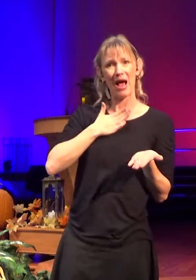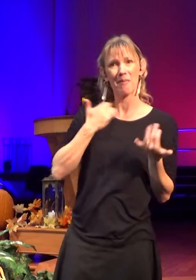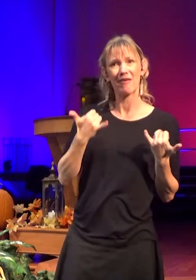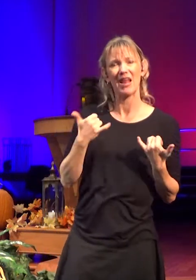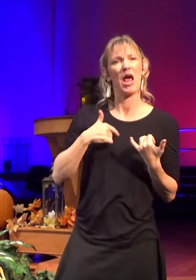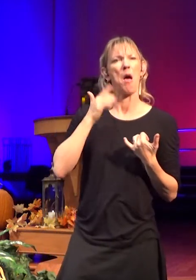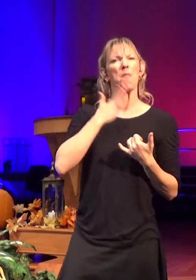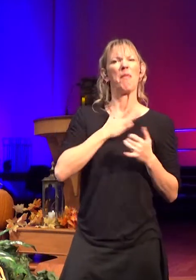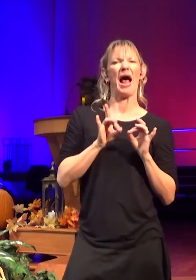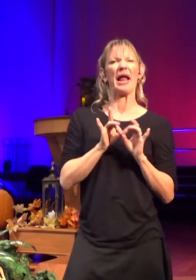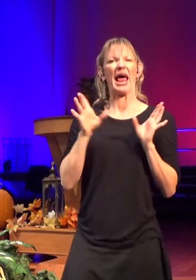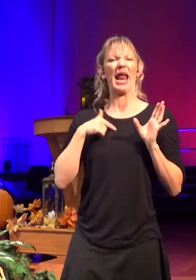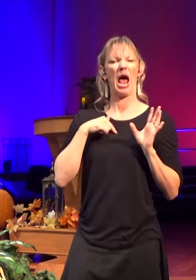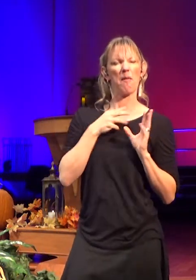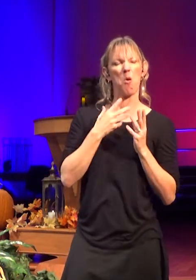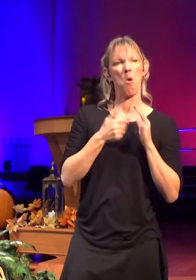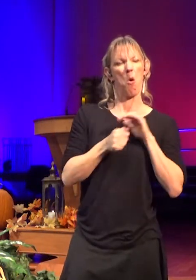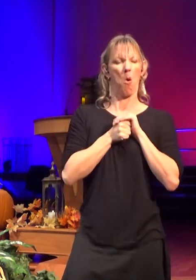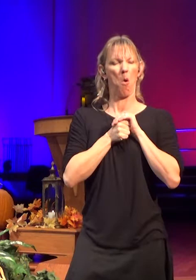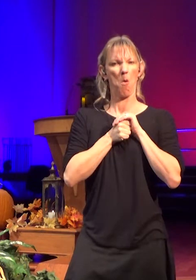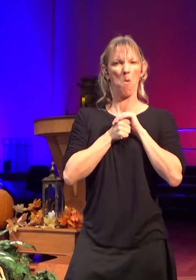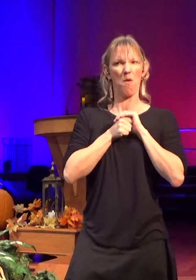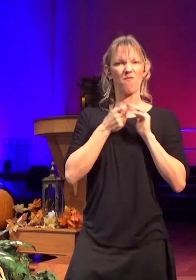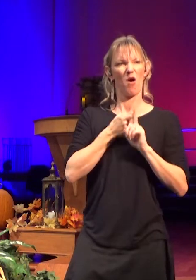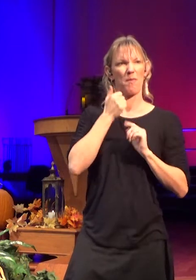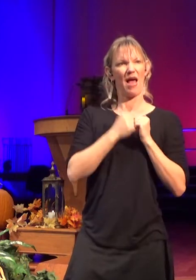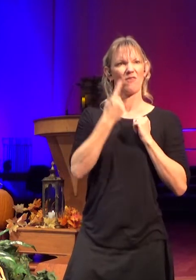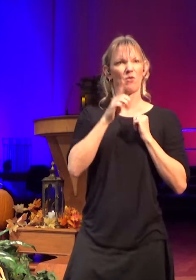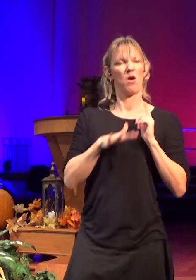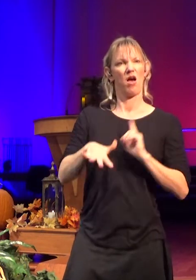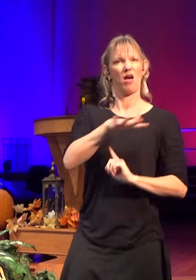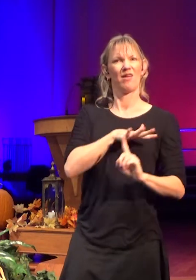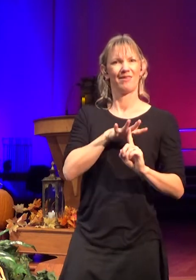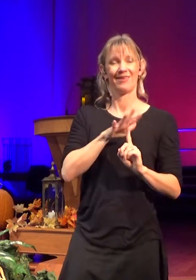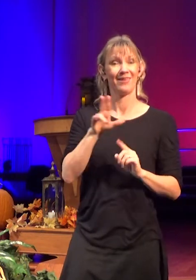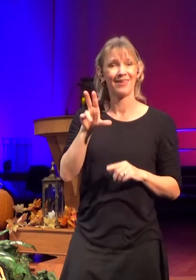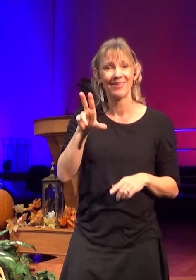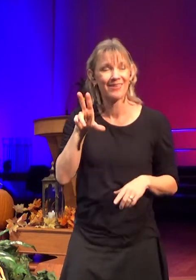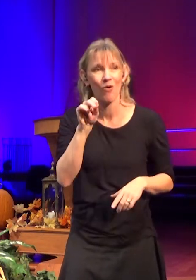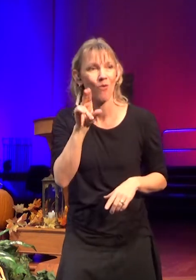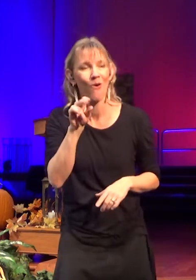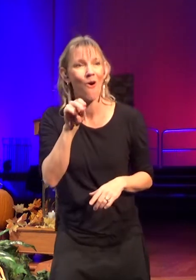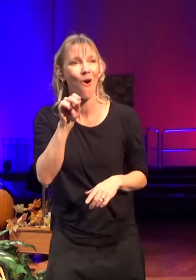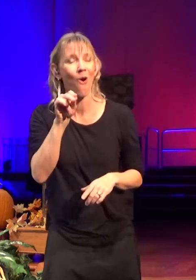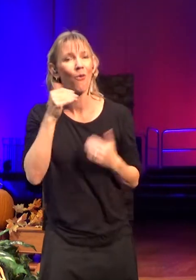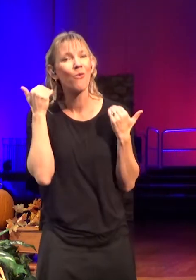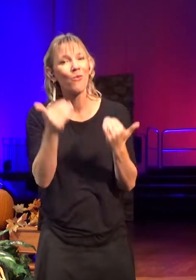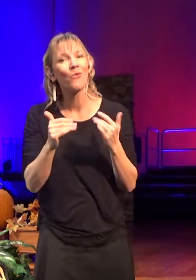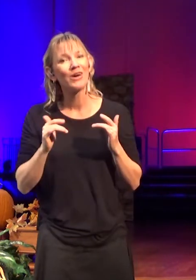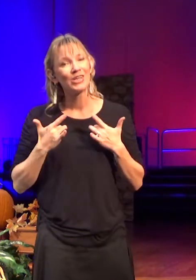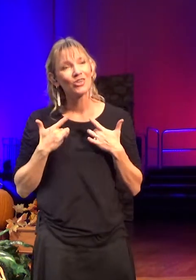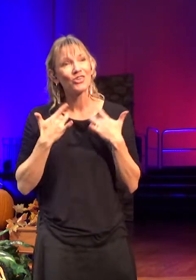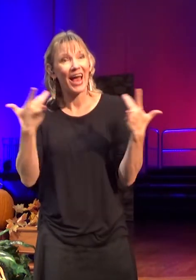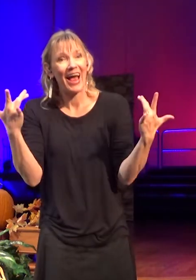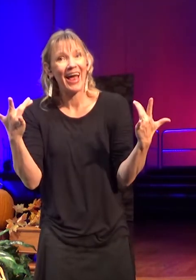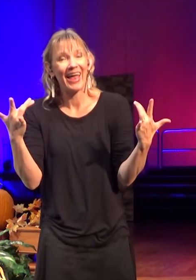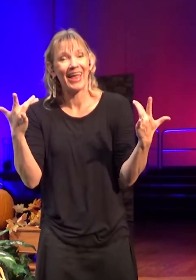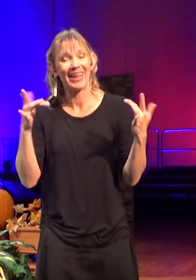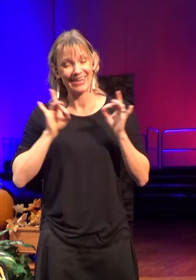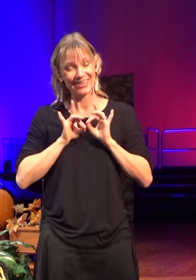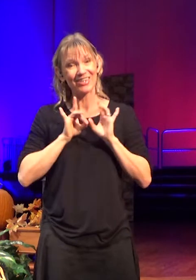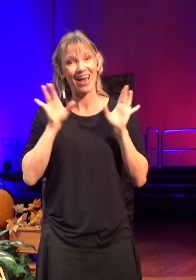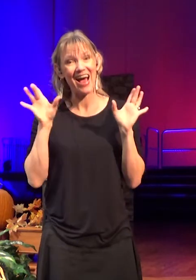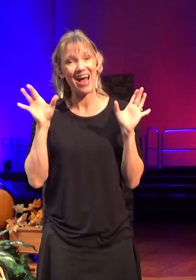I'm in an unhappy time in my life. I'm going to withhold my light from everyone around me. No.